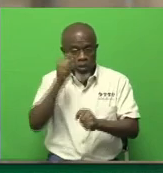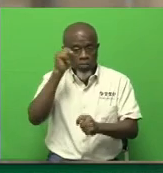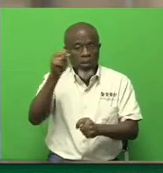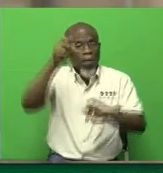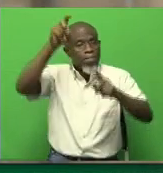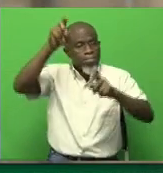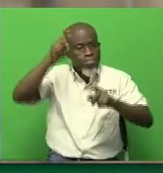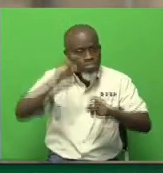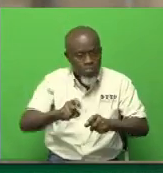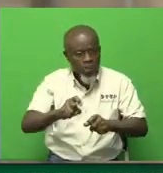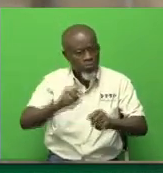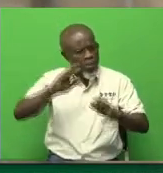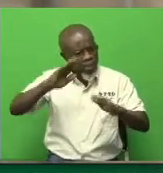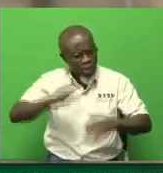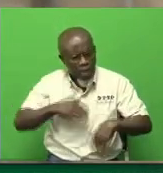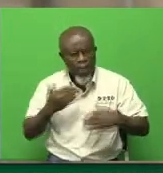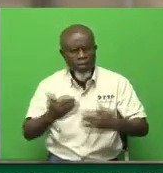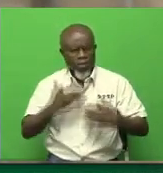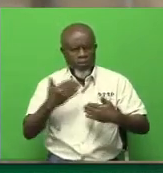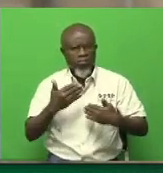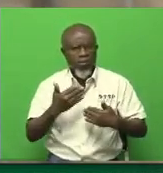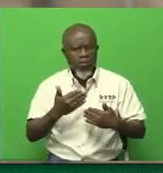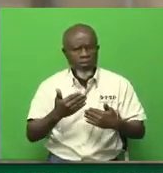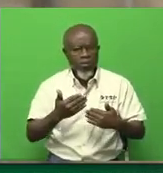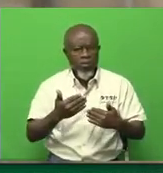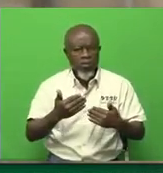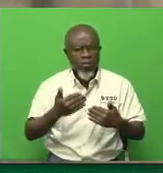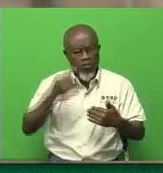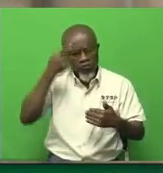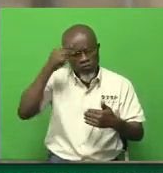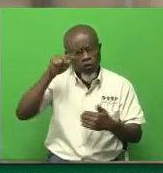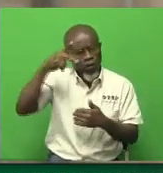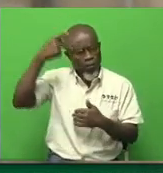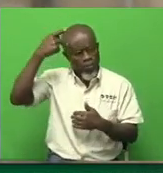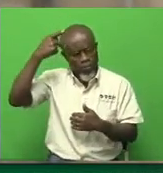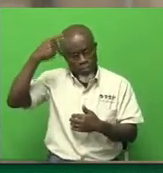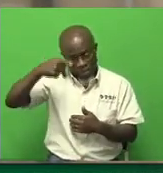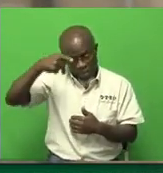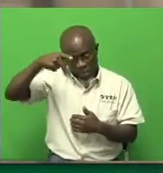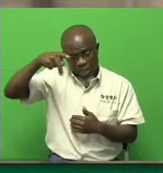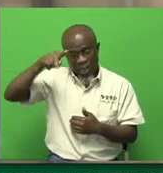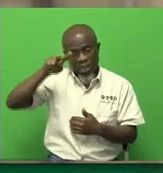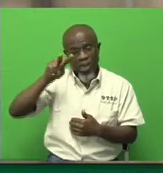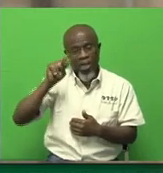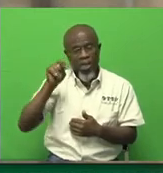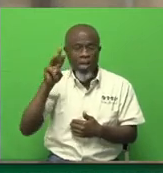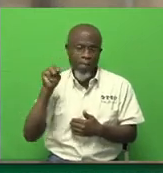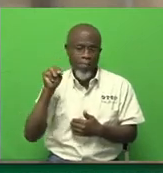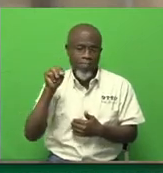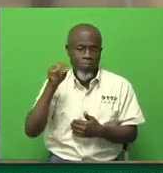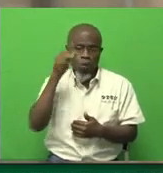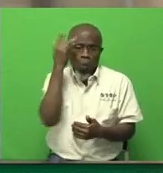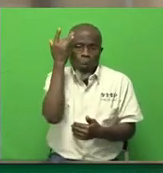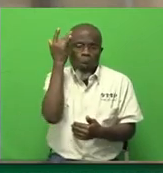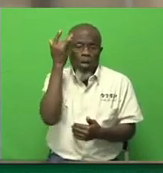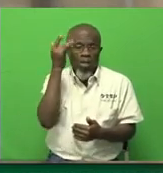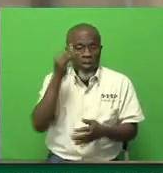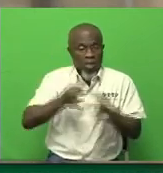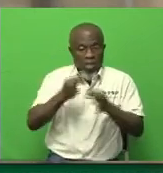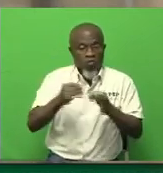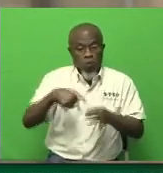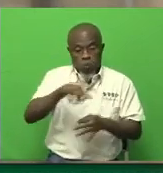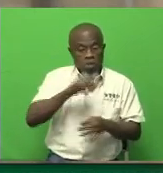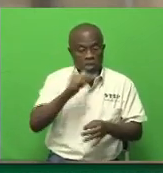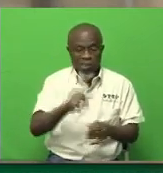must be grateful for the people's national movement because because if we do not